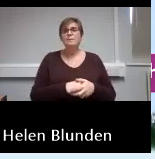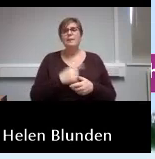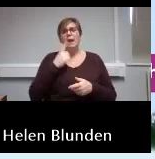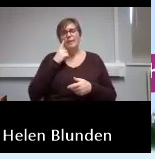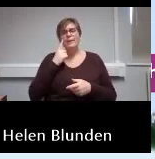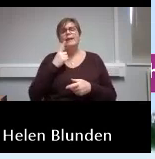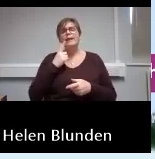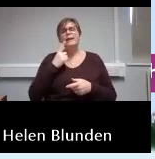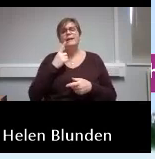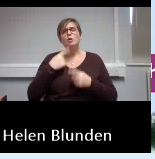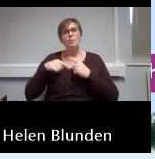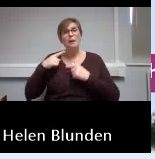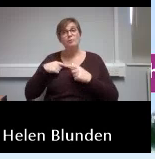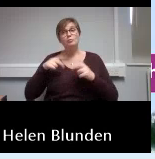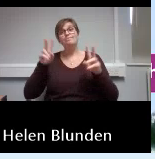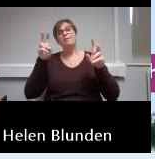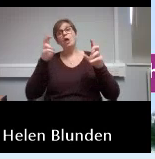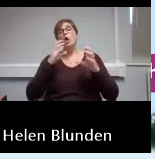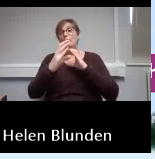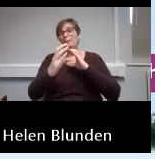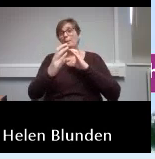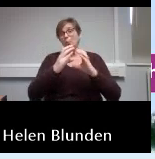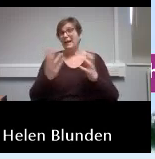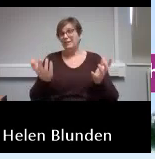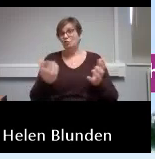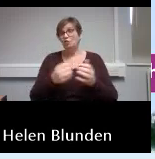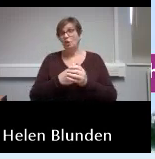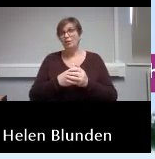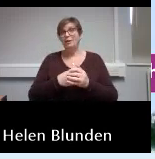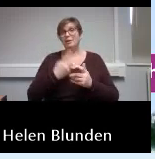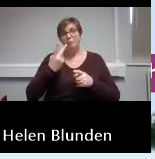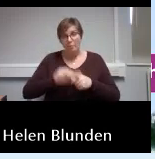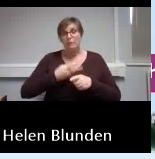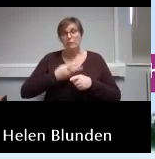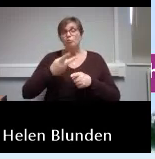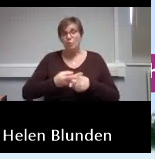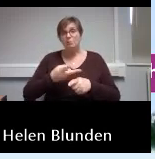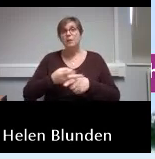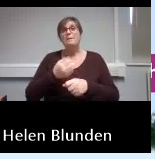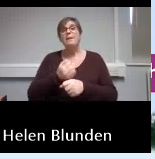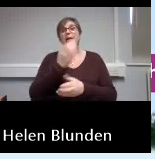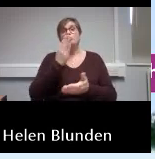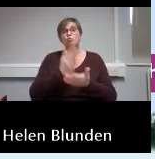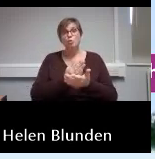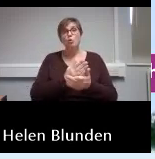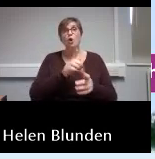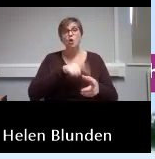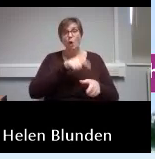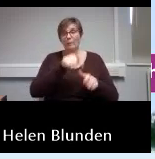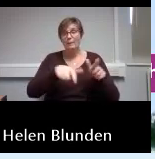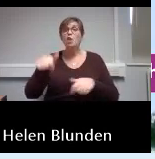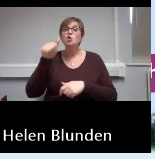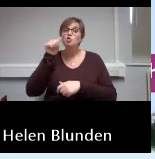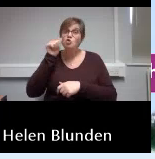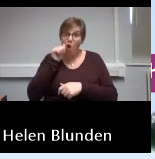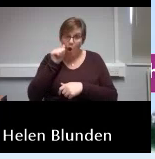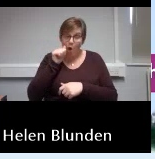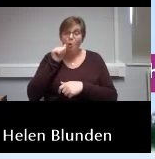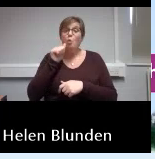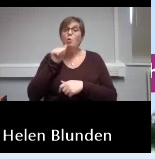to that, what we're saying about communication. It's that repetition to make sure that our young people know which are the